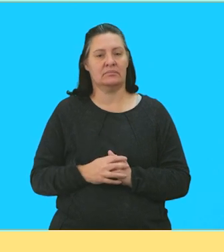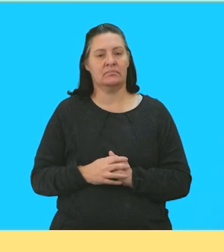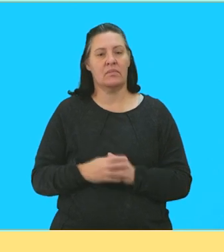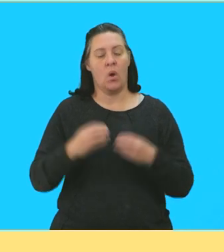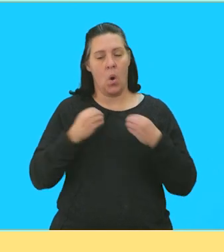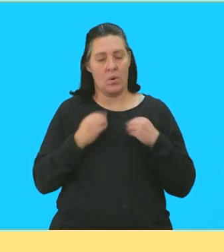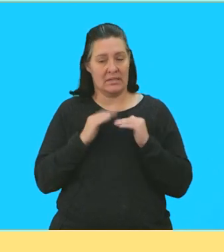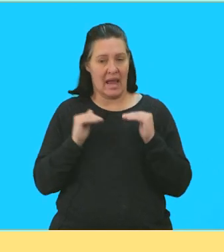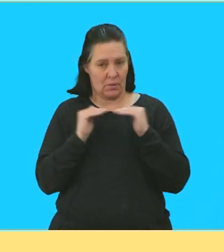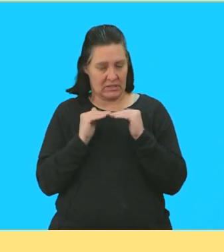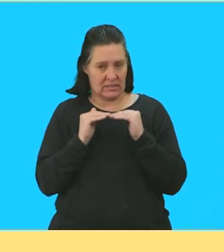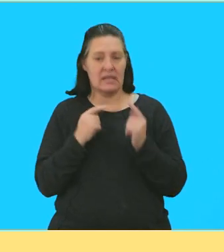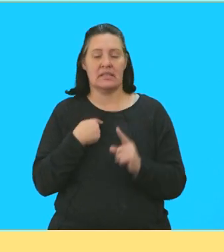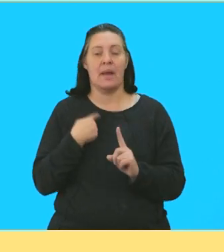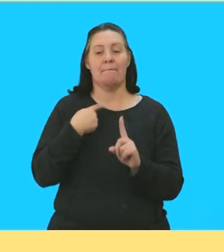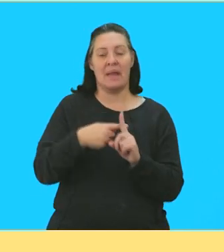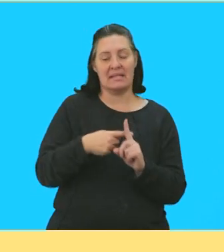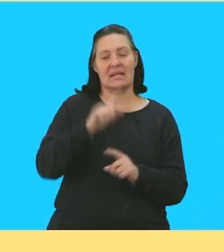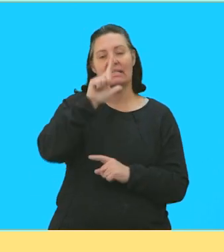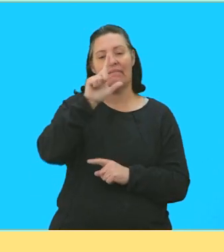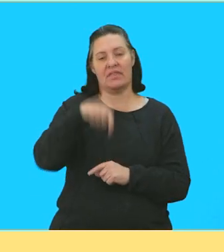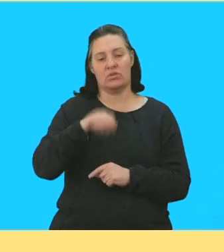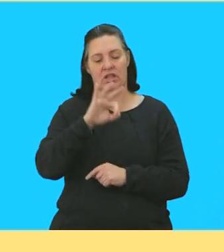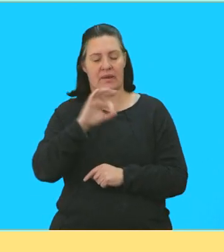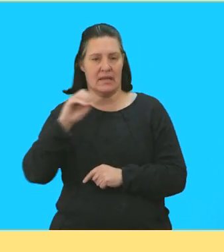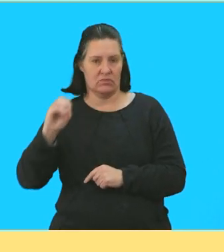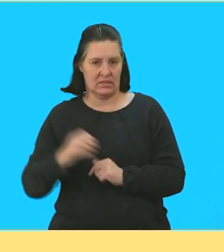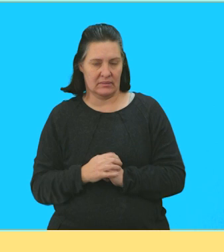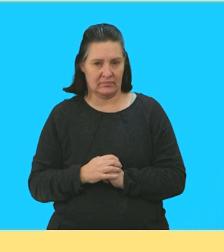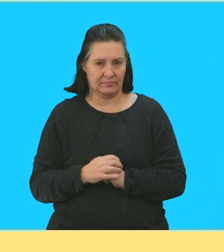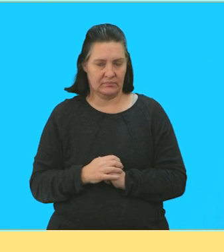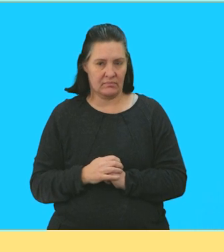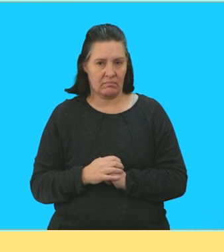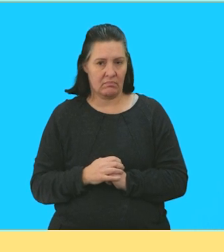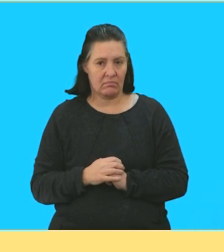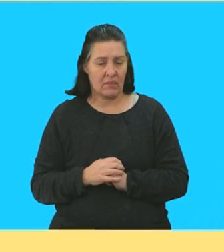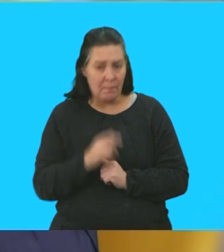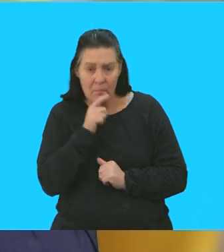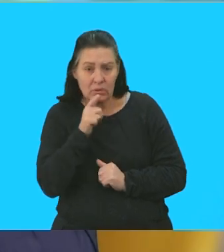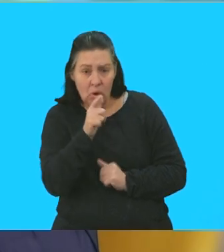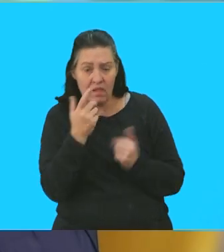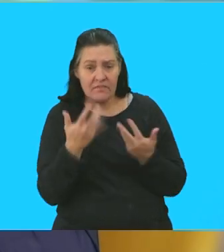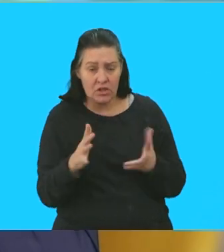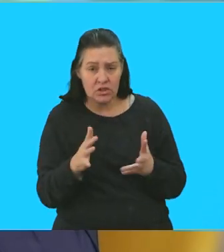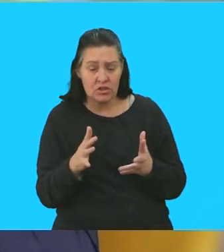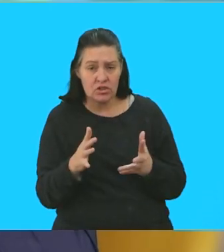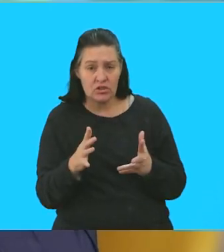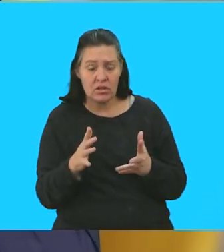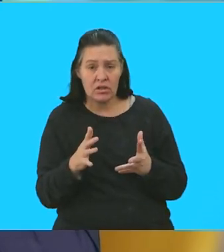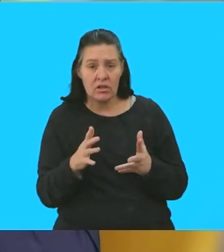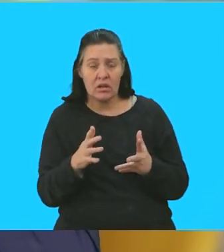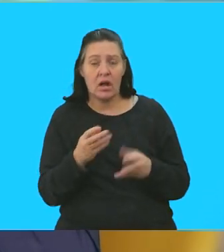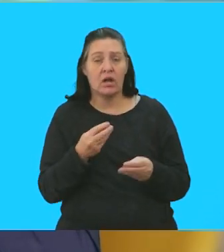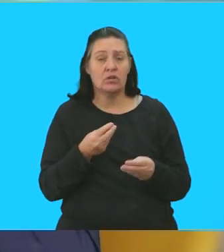owner's equity and I'll say plus 7,300. Remember, I told you trading stock surplus